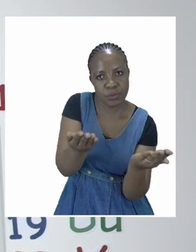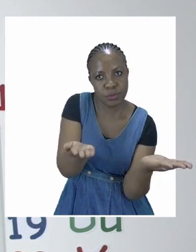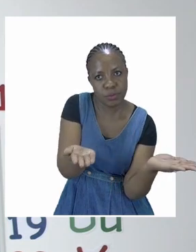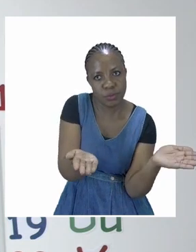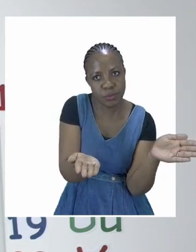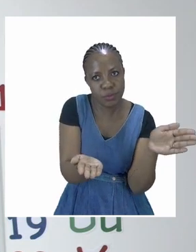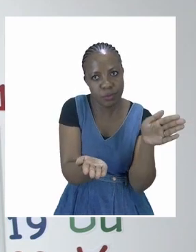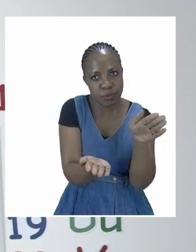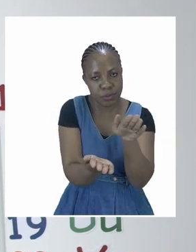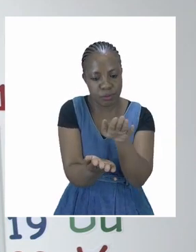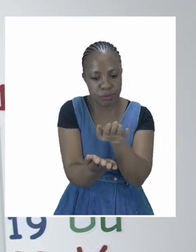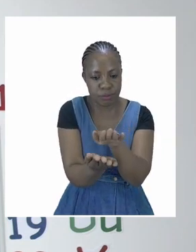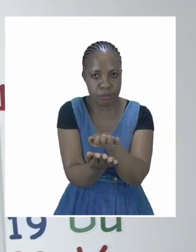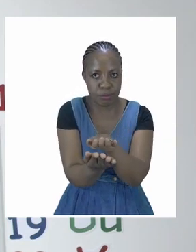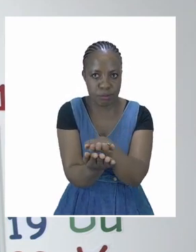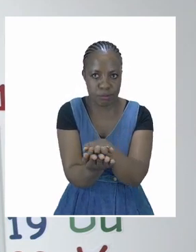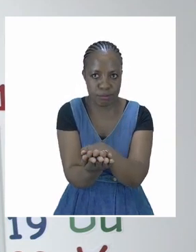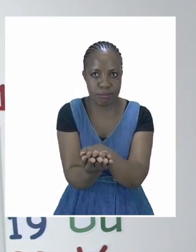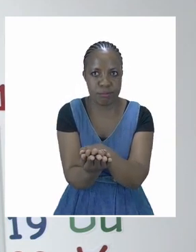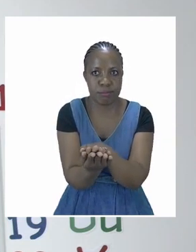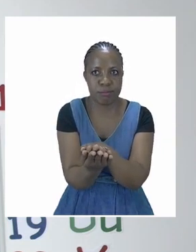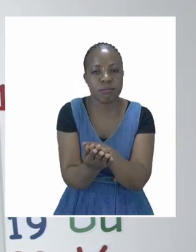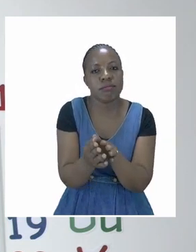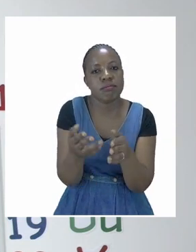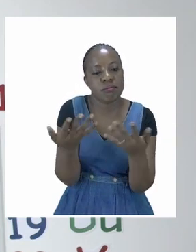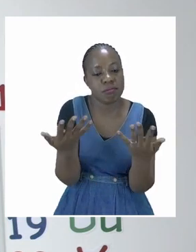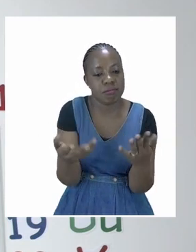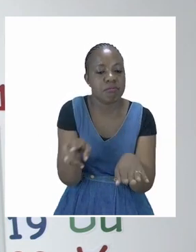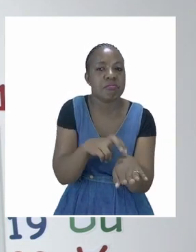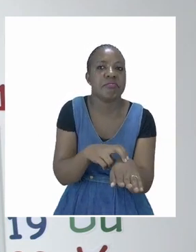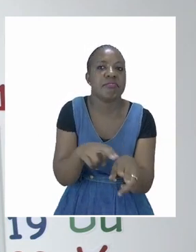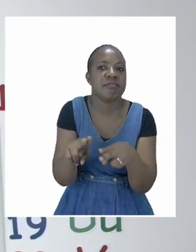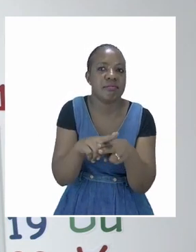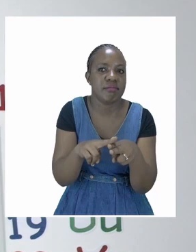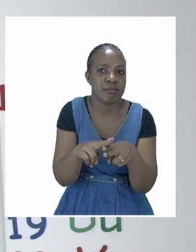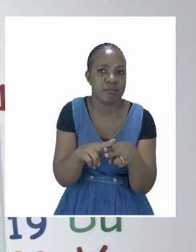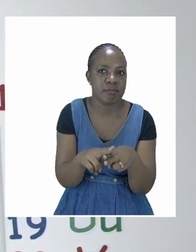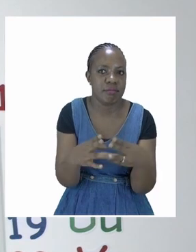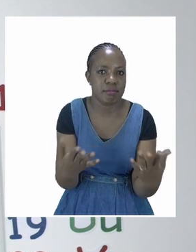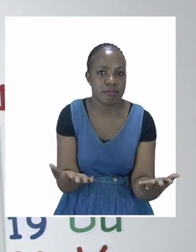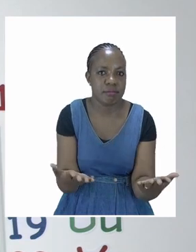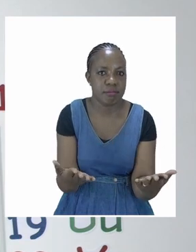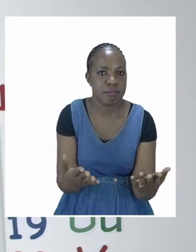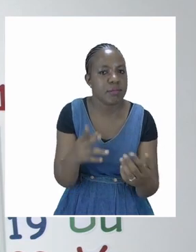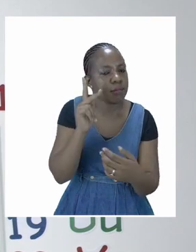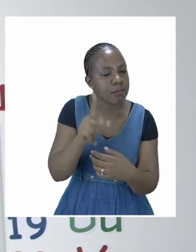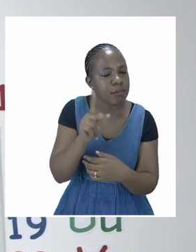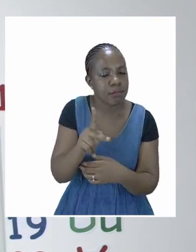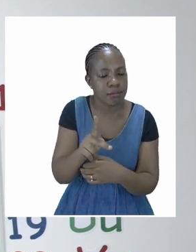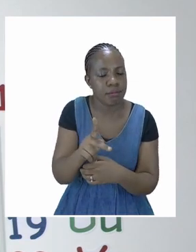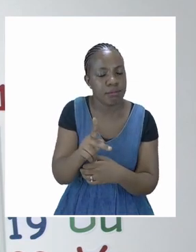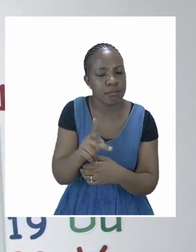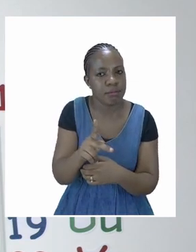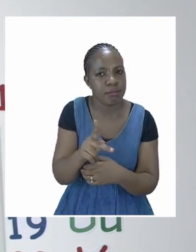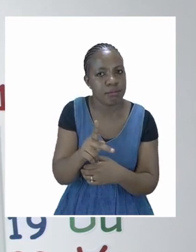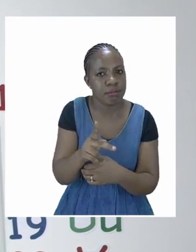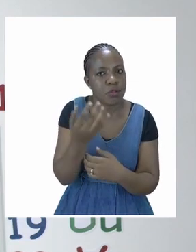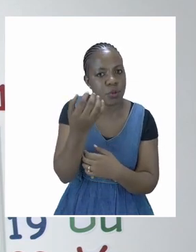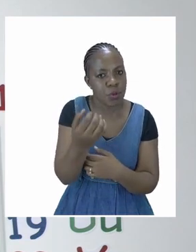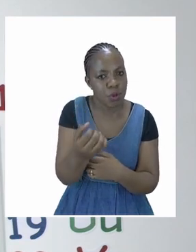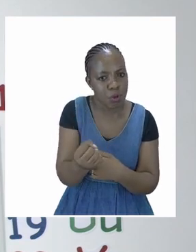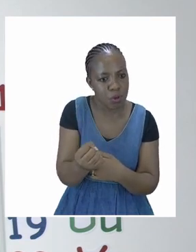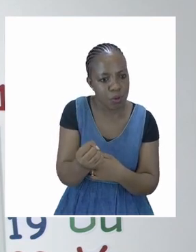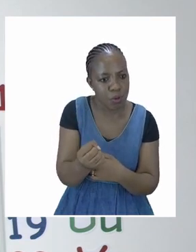it for ready to use. But there is more. We are also available on